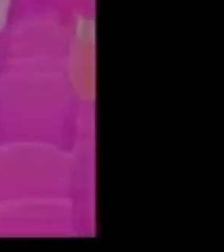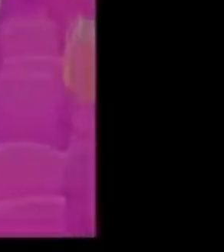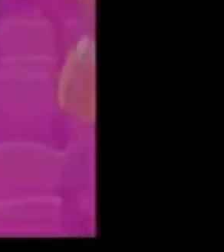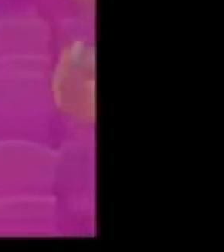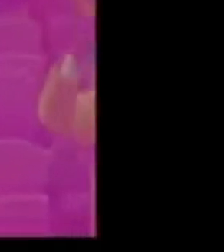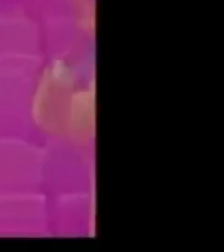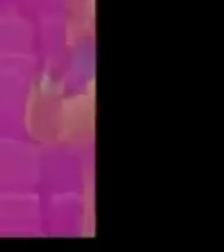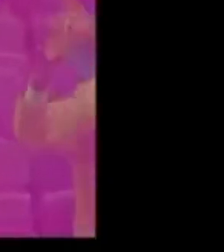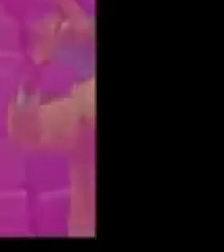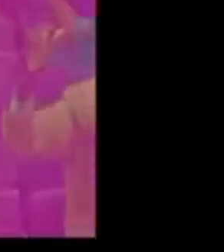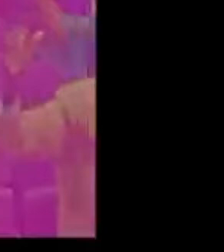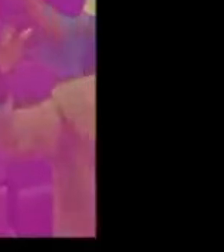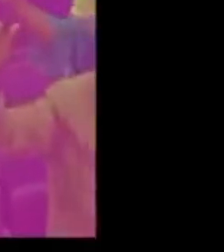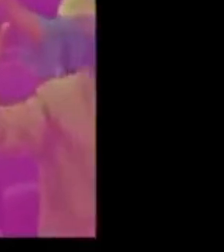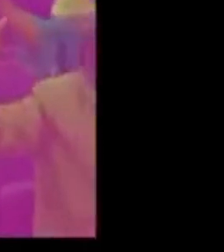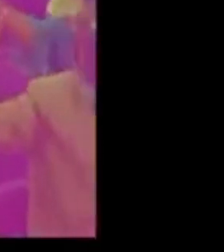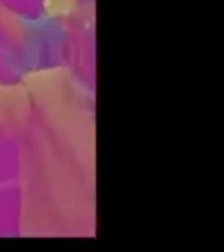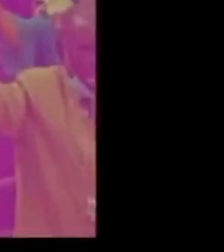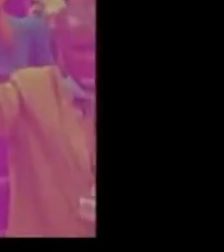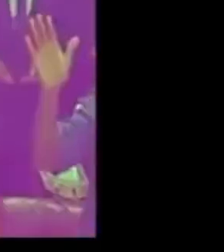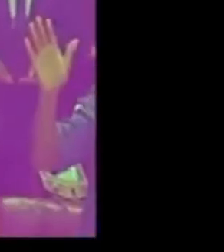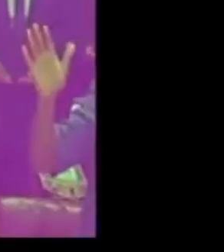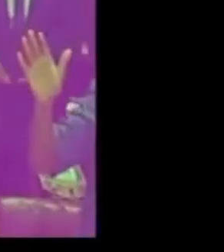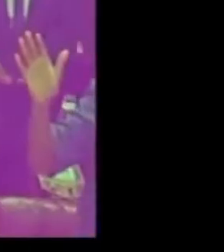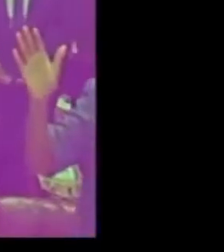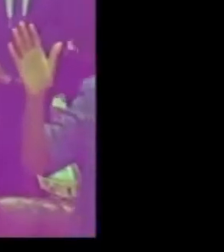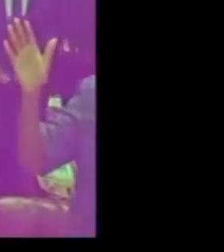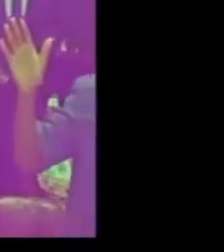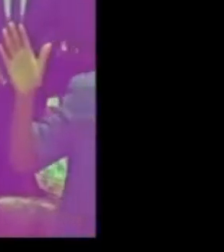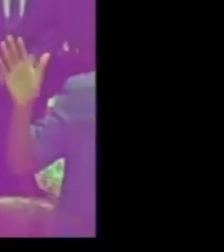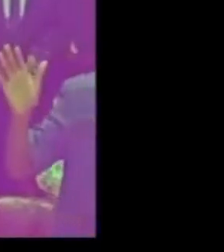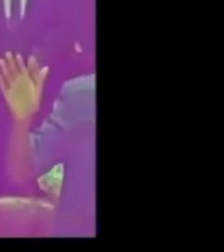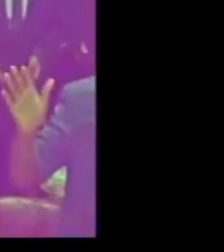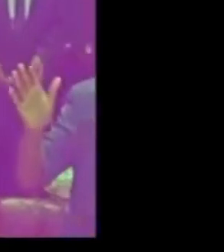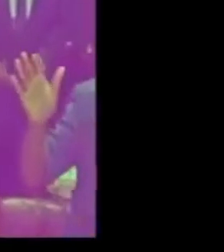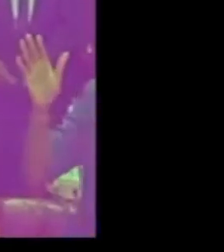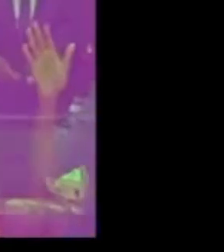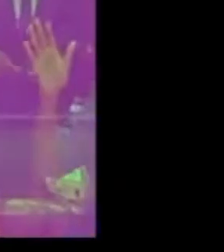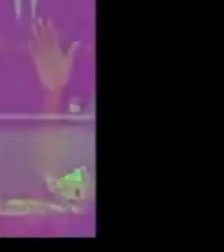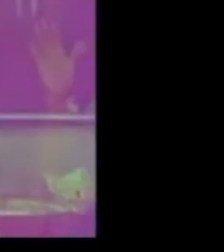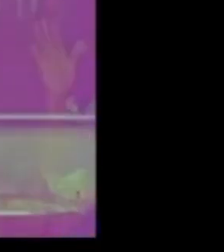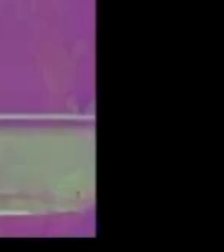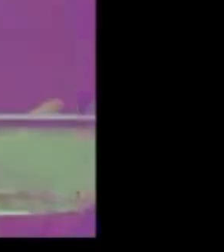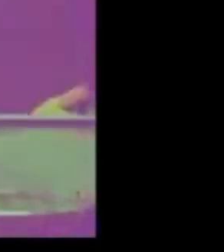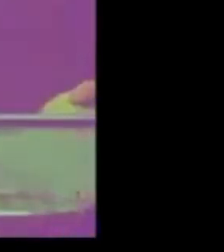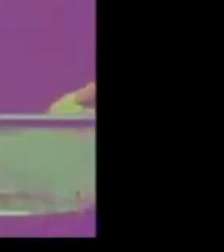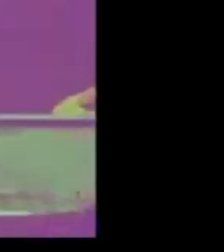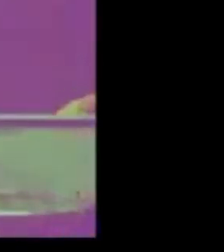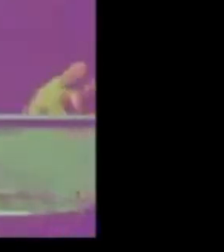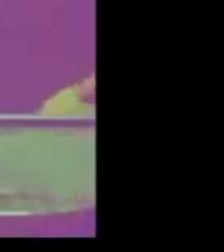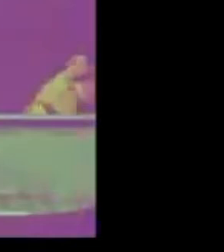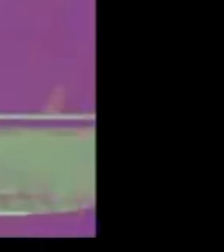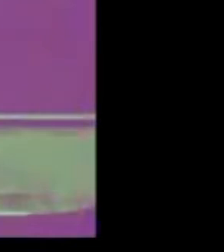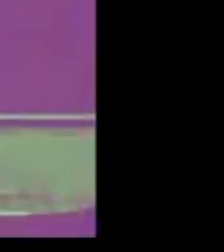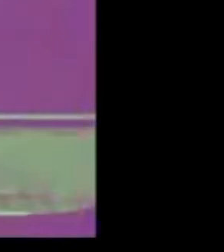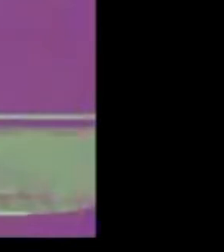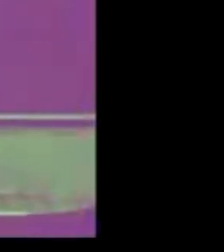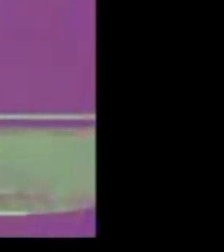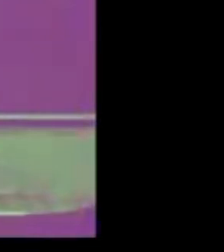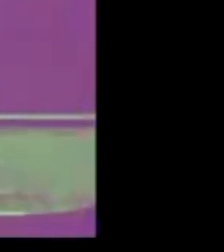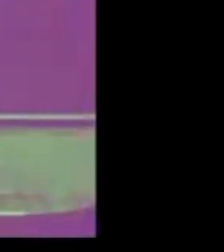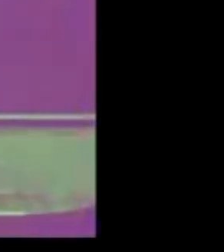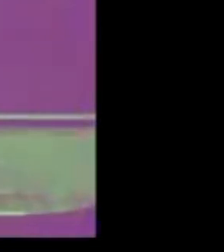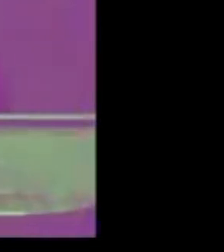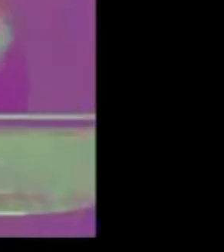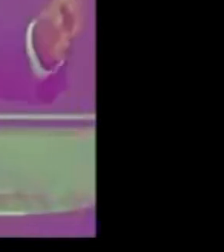Father, in Jesus' name, we thank you for your power. We thank you for the preservation of